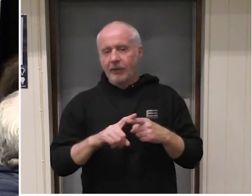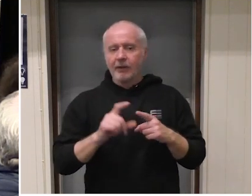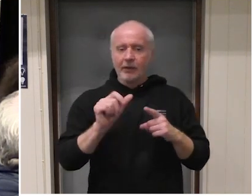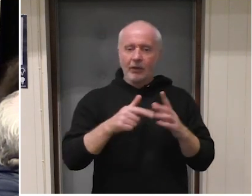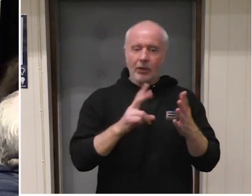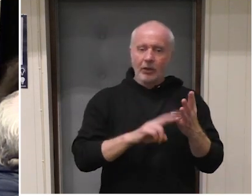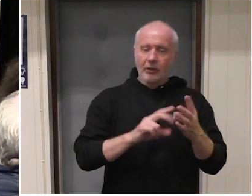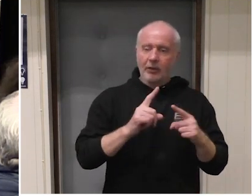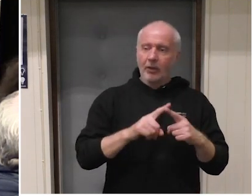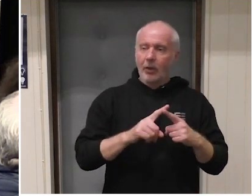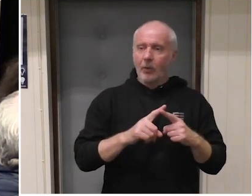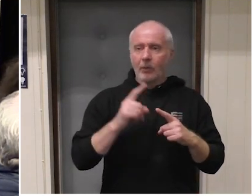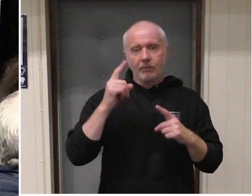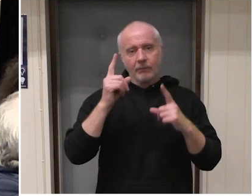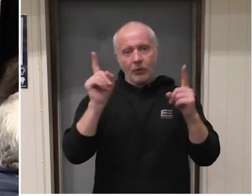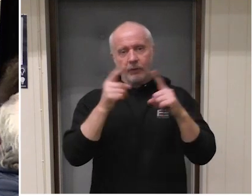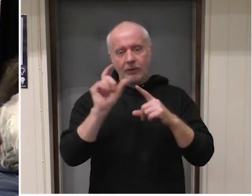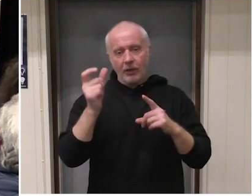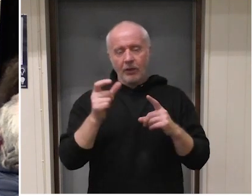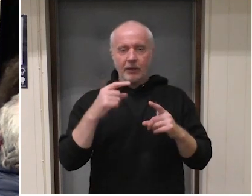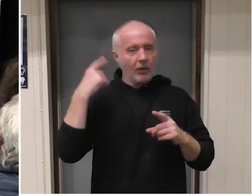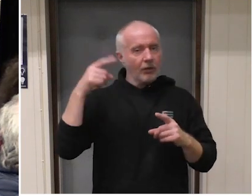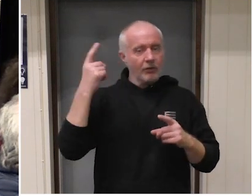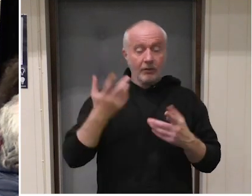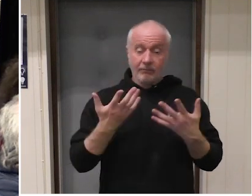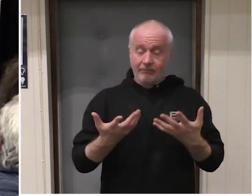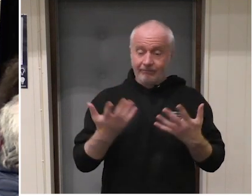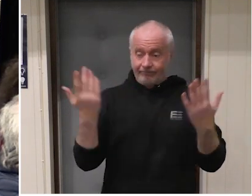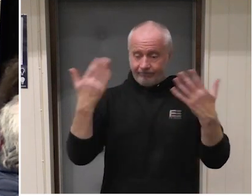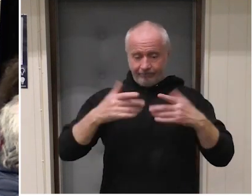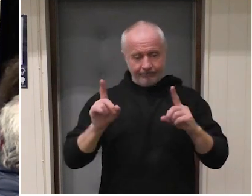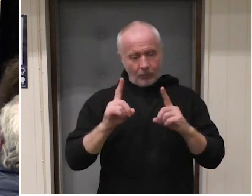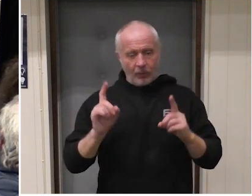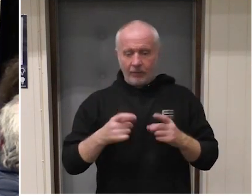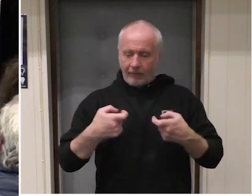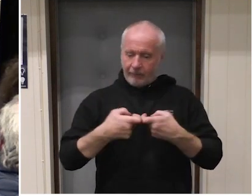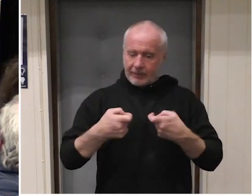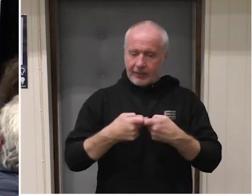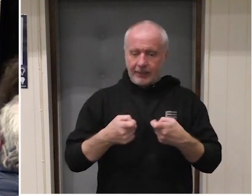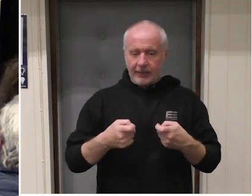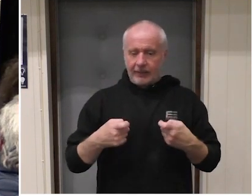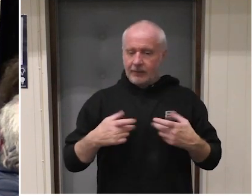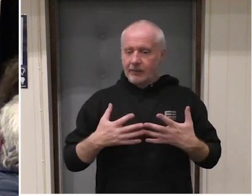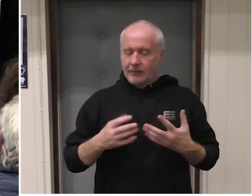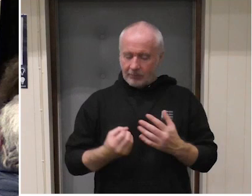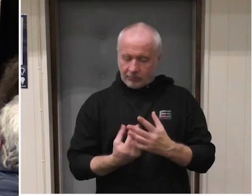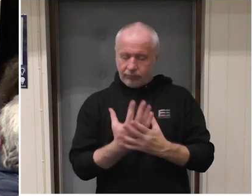Research, and the University College of London. This evening's talk is on the subject of physics and biology within a world where physicists take for granted